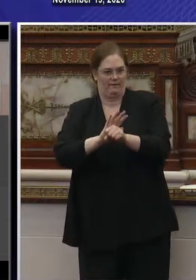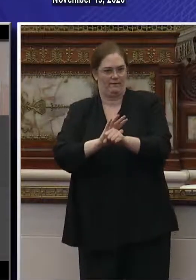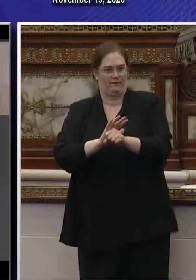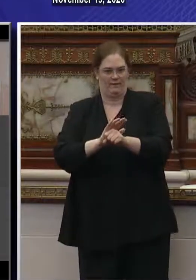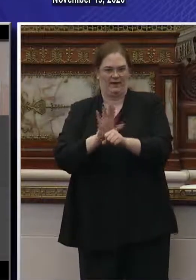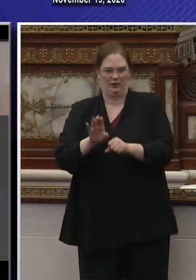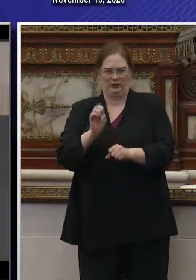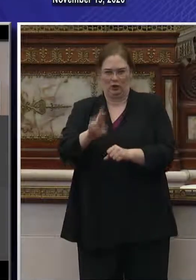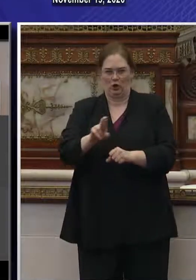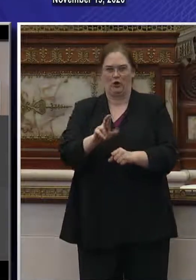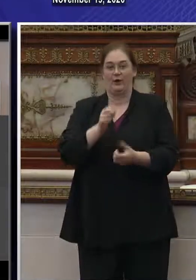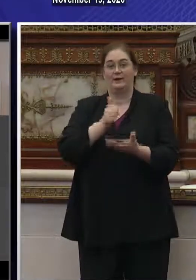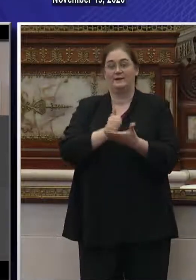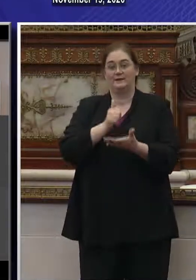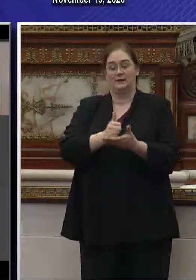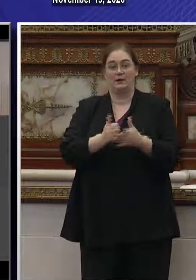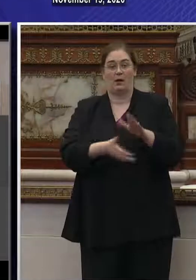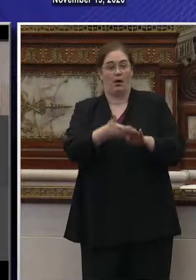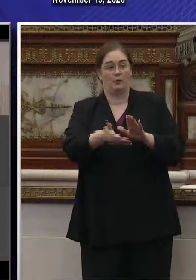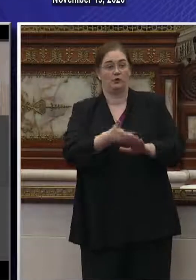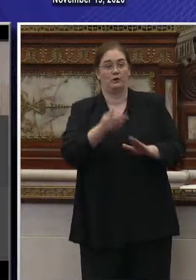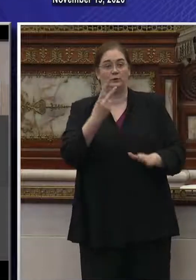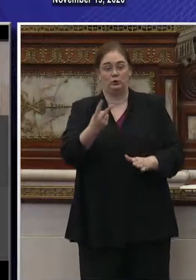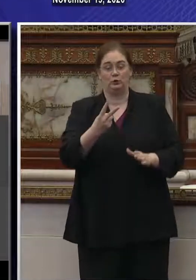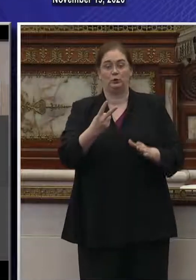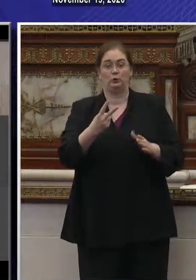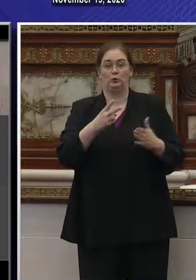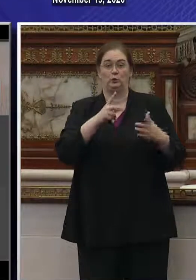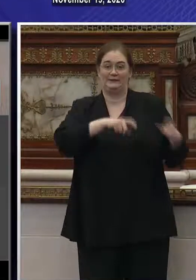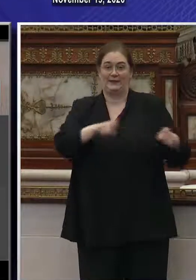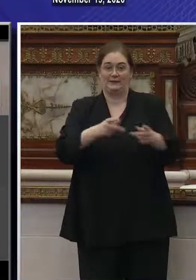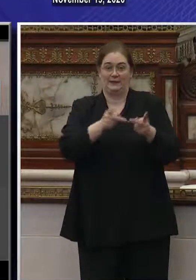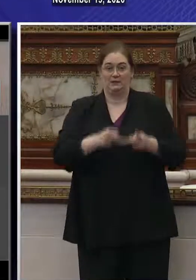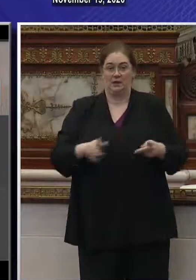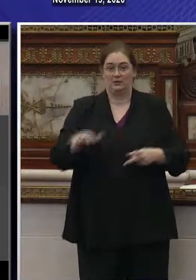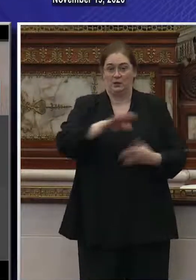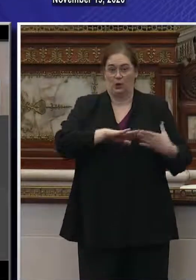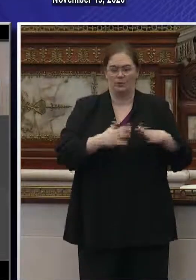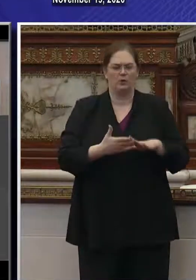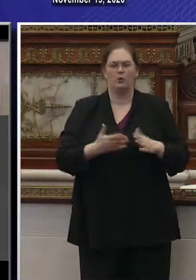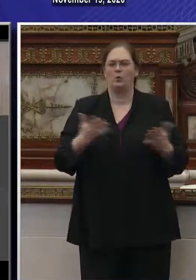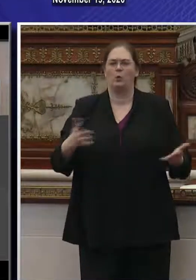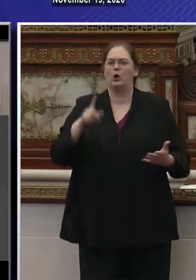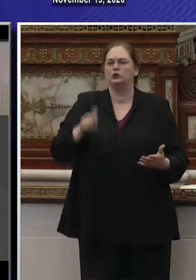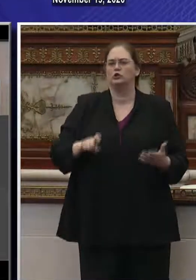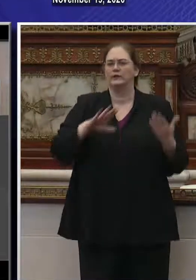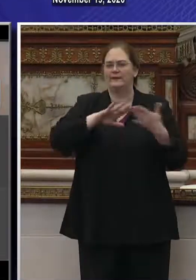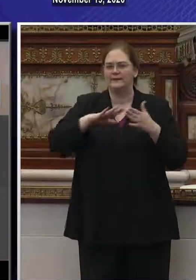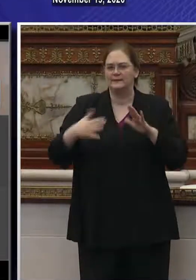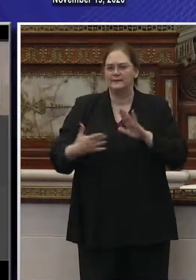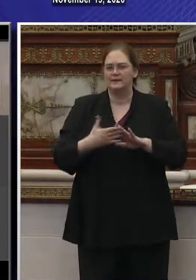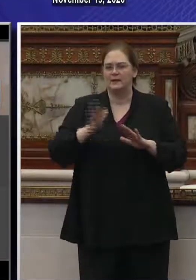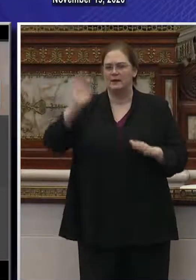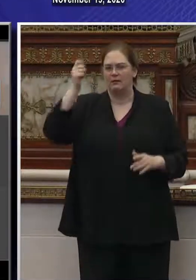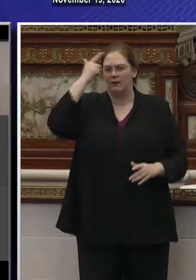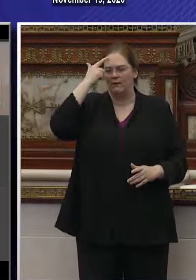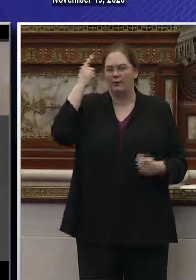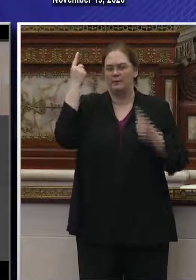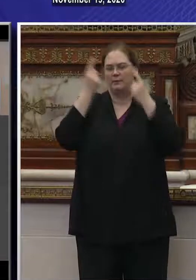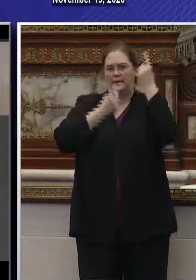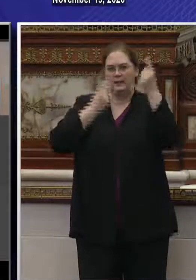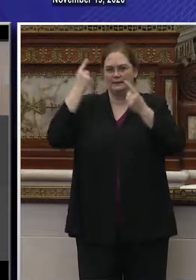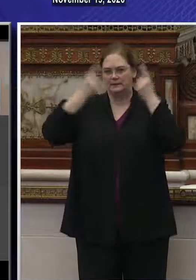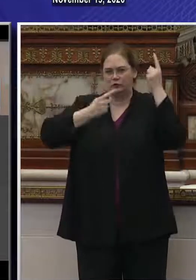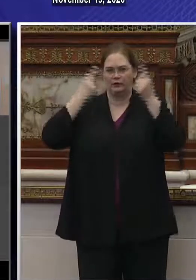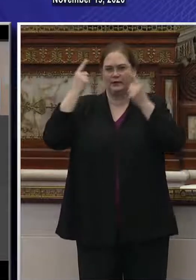the operations for 2 community COVID testing sites, what should the city government be thinking